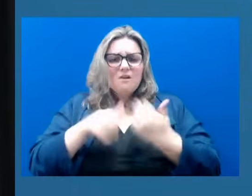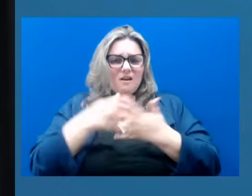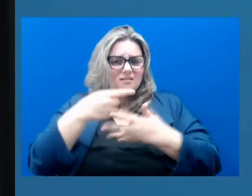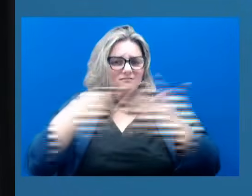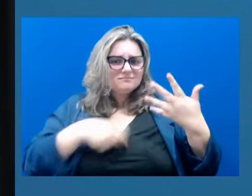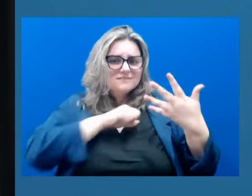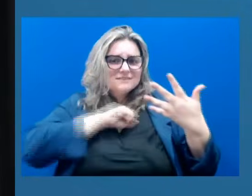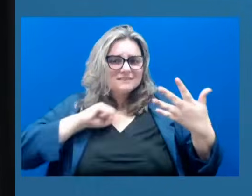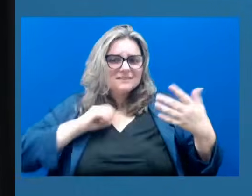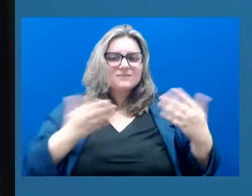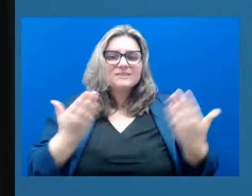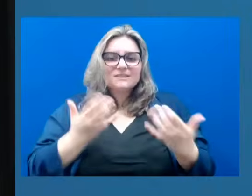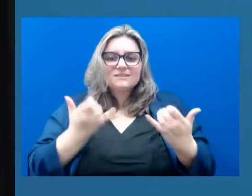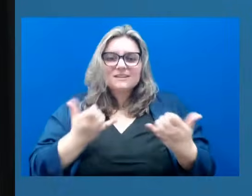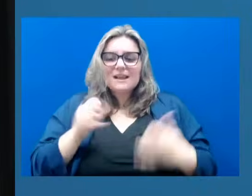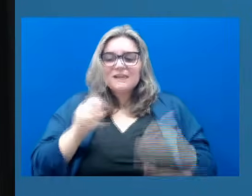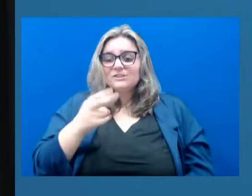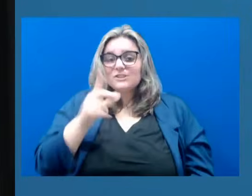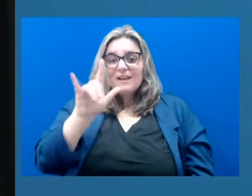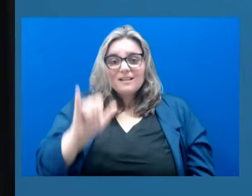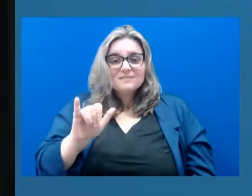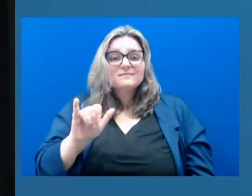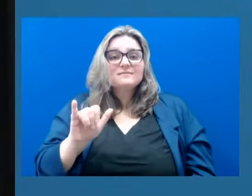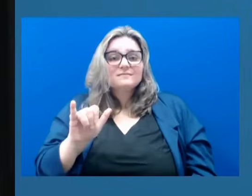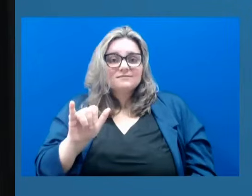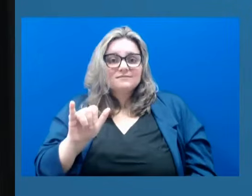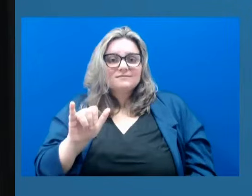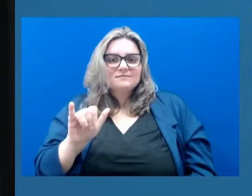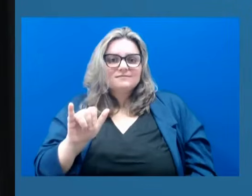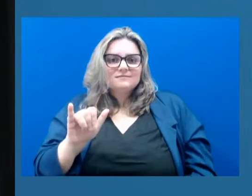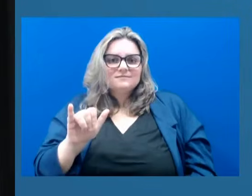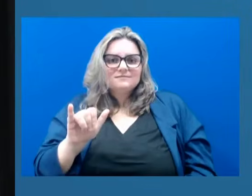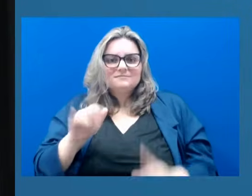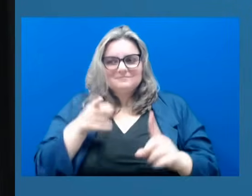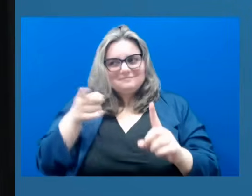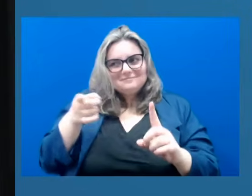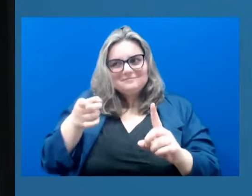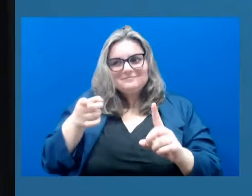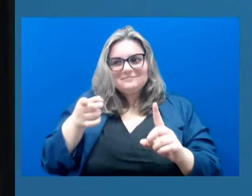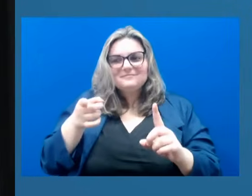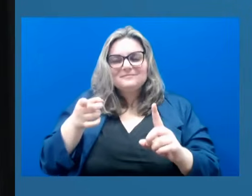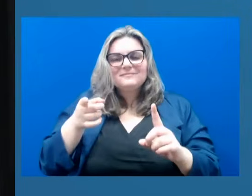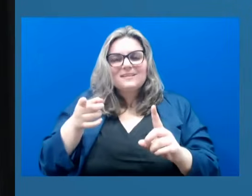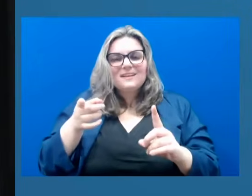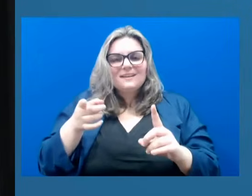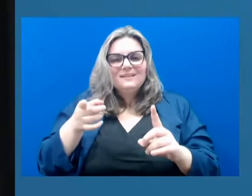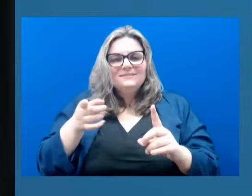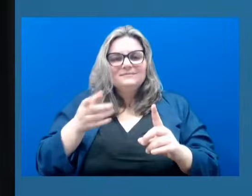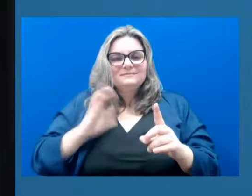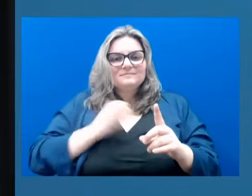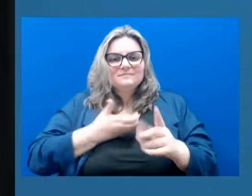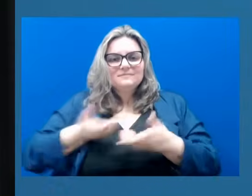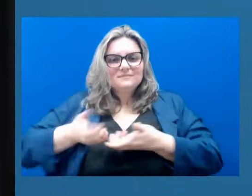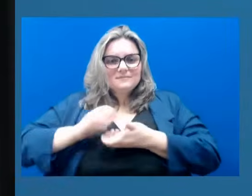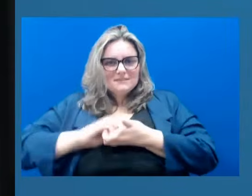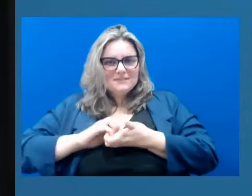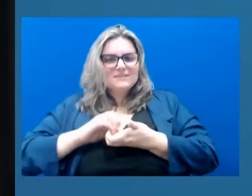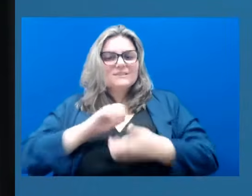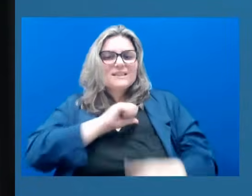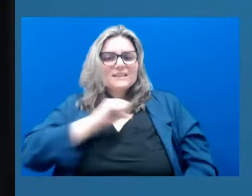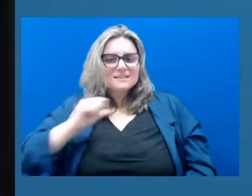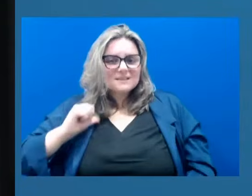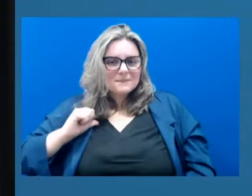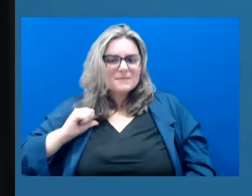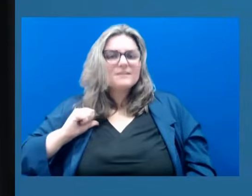us, Shelley, that's here, the only other senator that's here with us, Shelley Mayer, and our assembly partners, Steve Otis, Nada Sage,